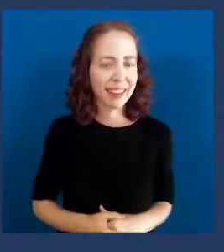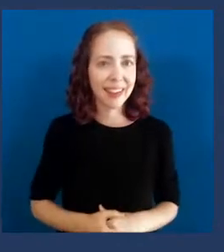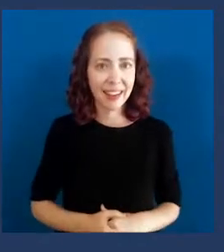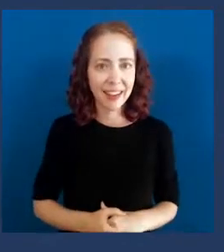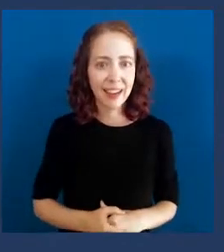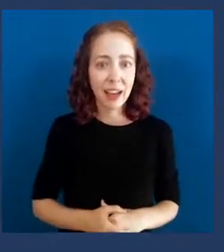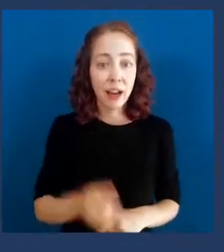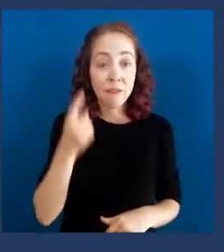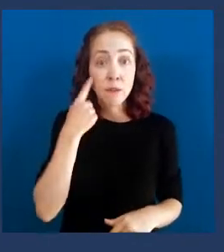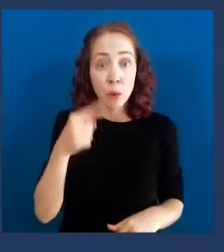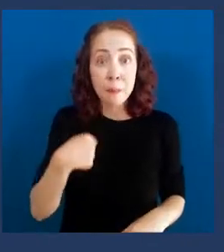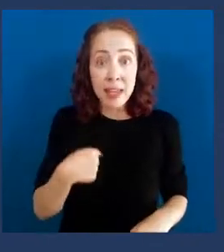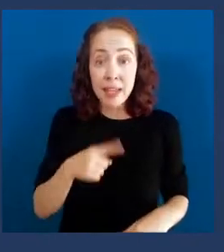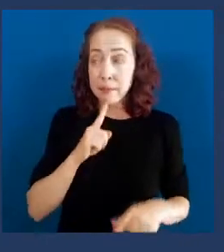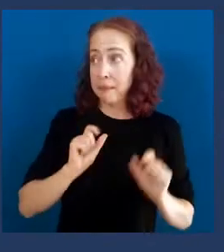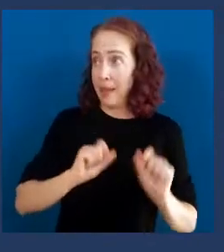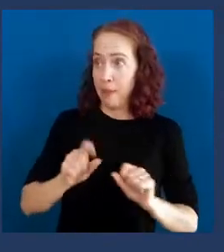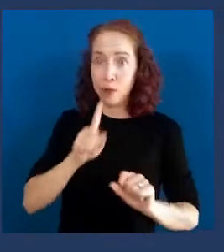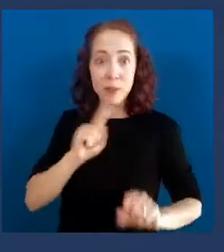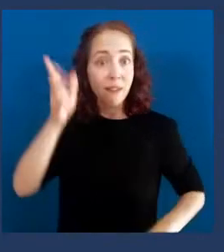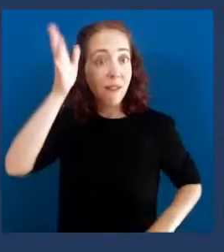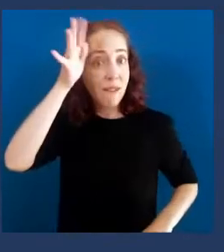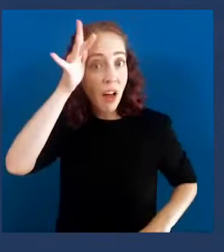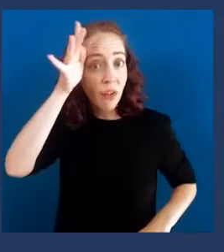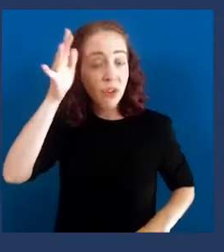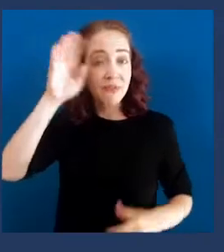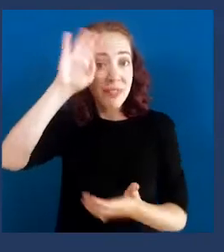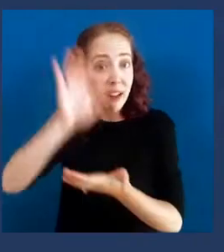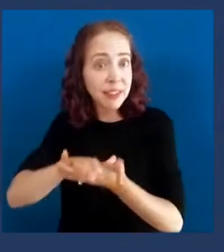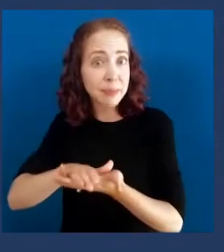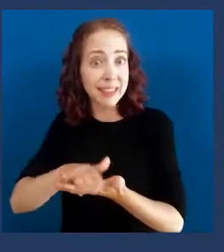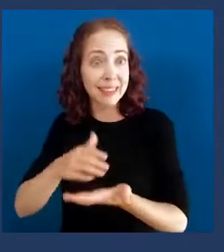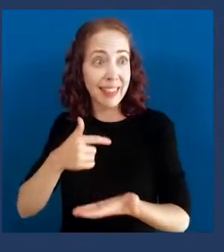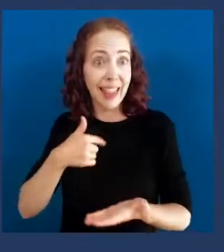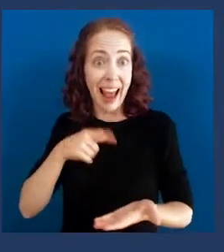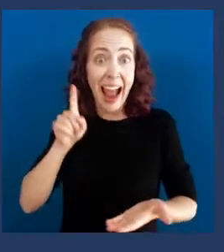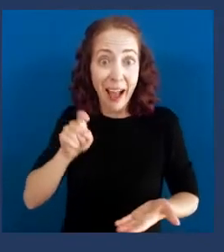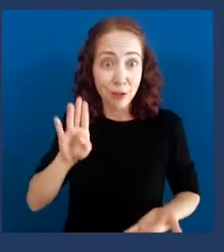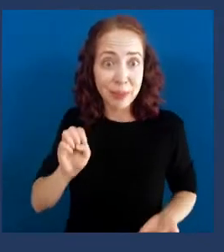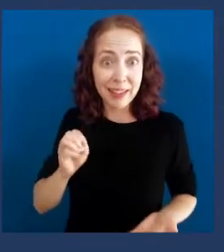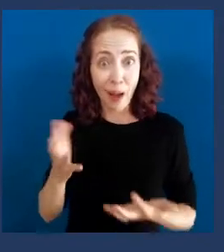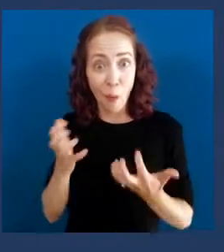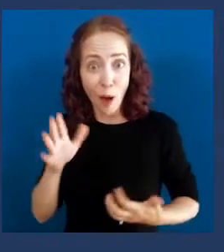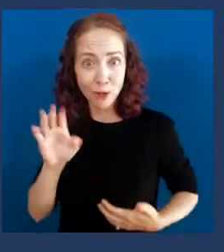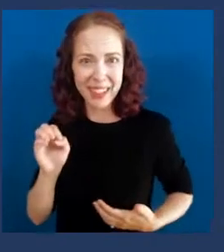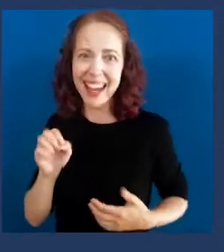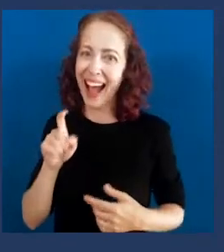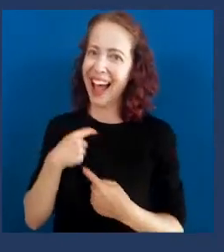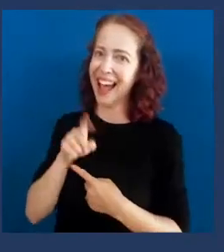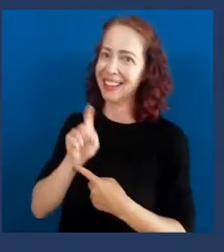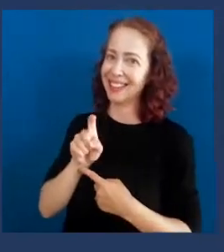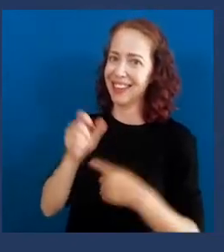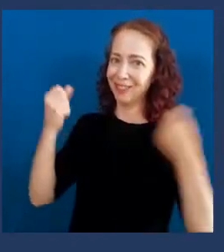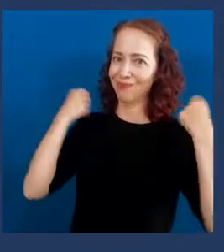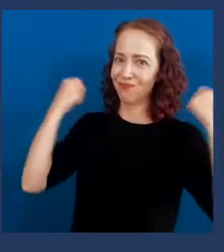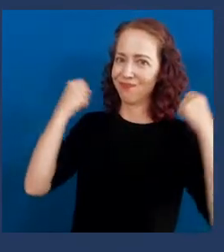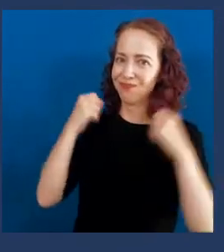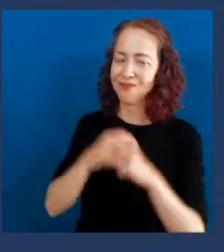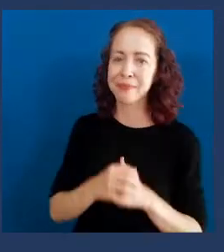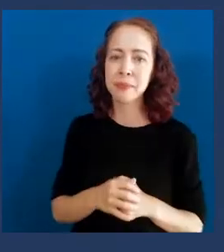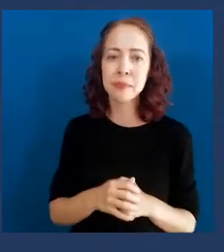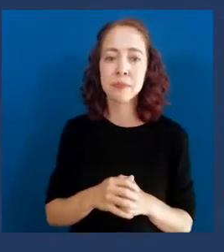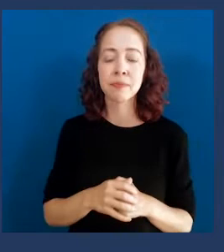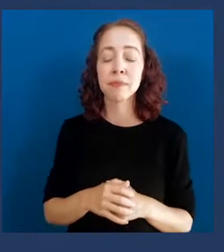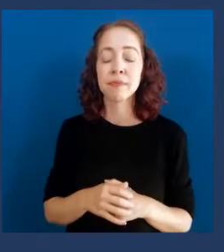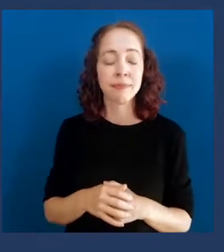correctly. Like for me to be the father and the dad and the husband that I have to be, that I want to be. You inspire a lot